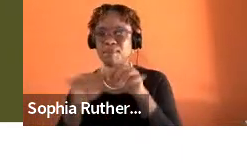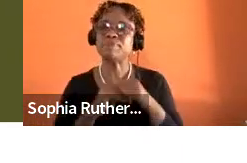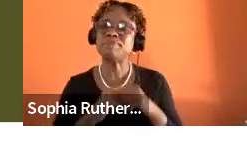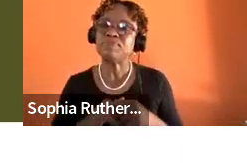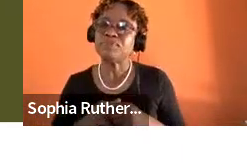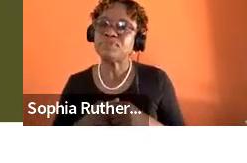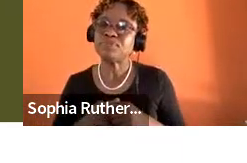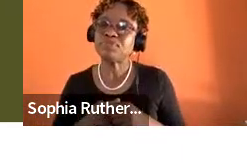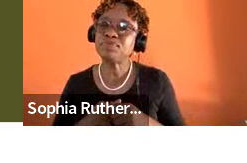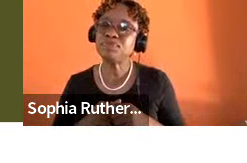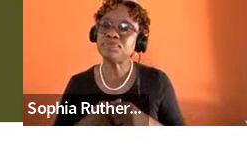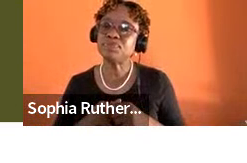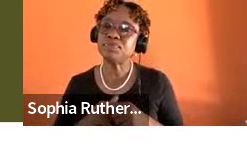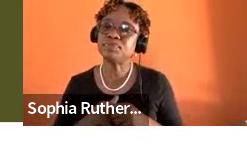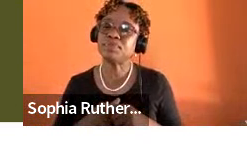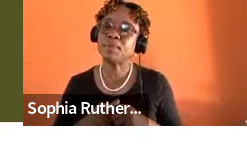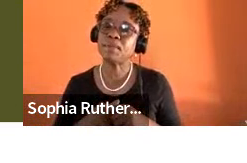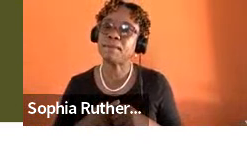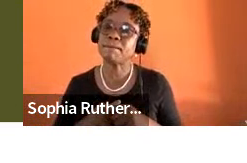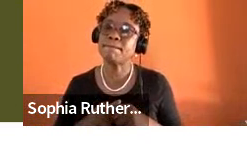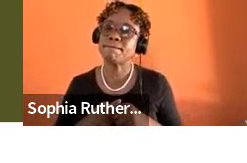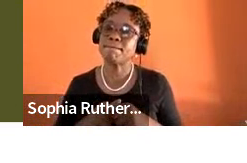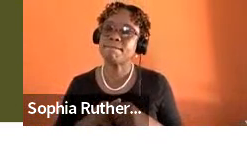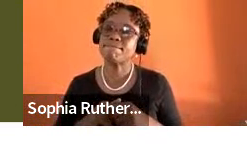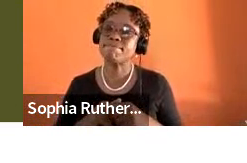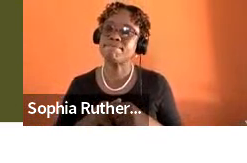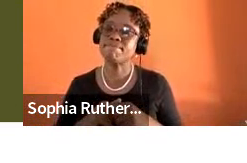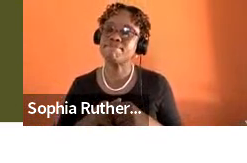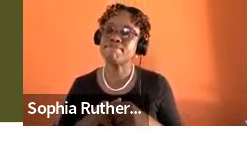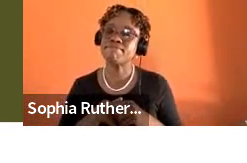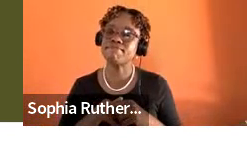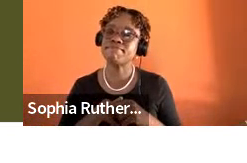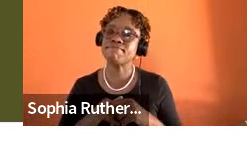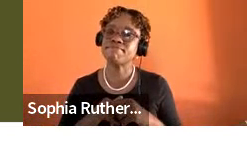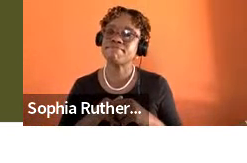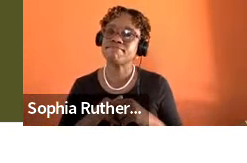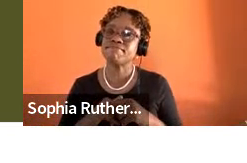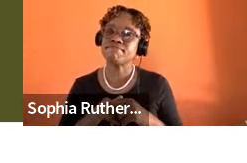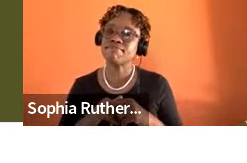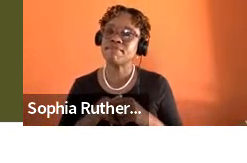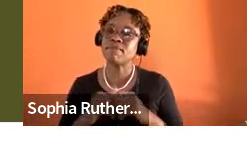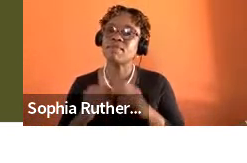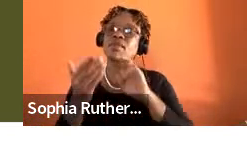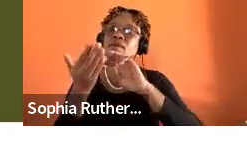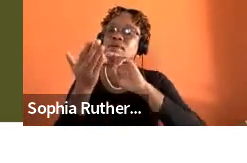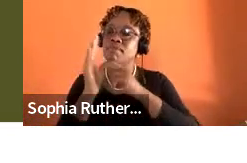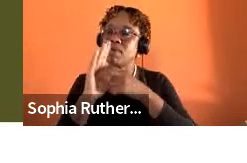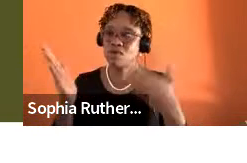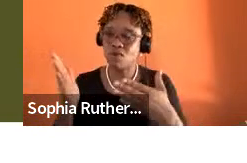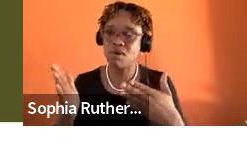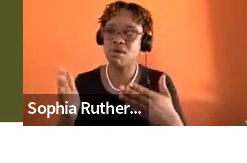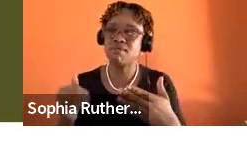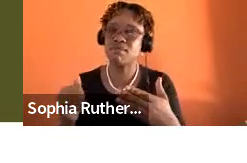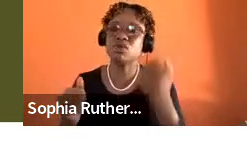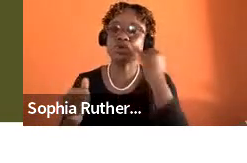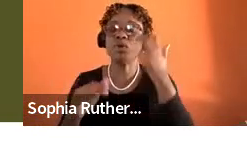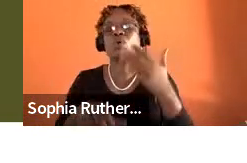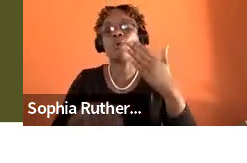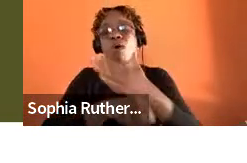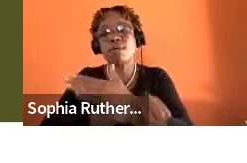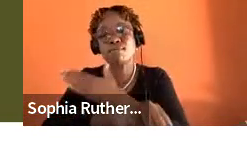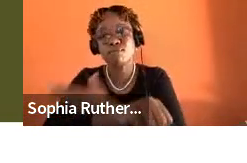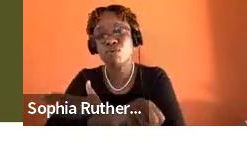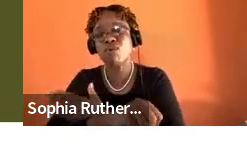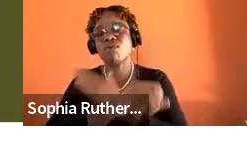the healthcare system context. So what this means is that improved healthcare access requires concurrent resolution of the barriers